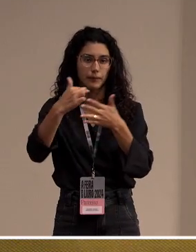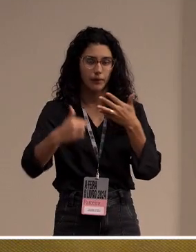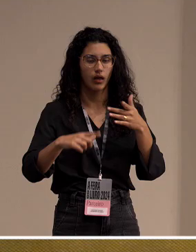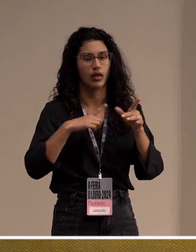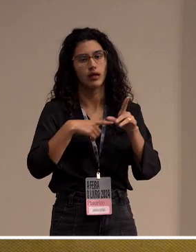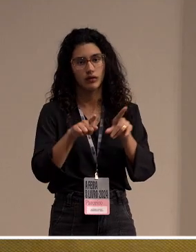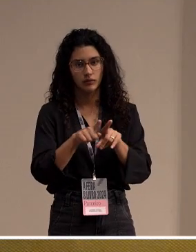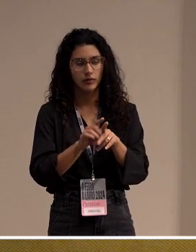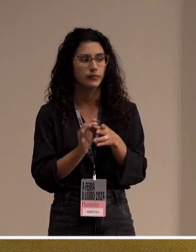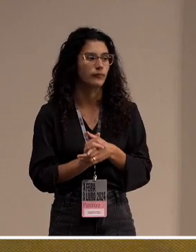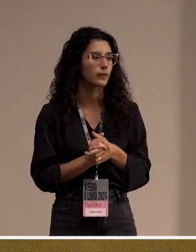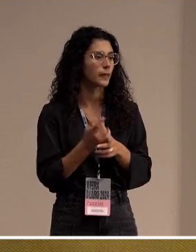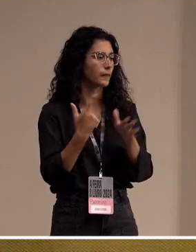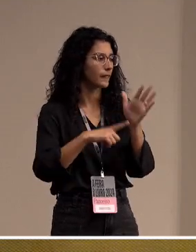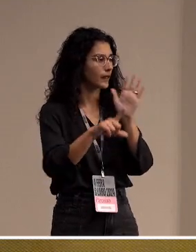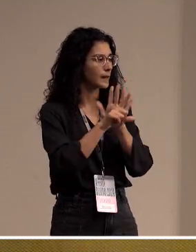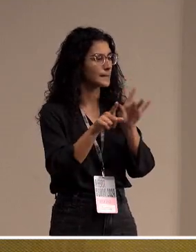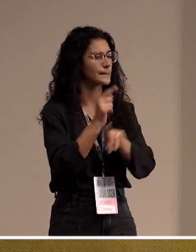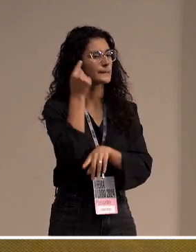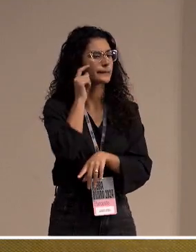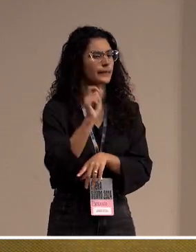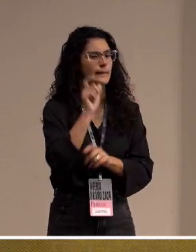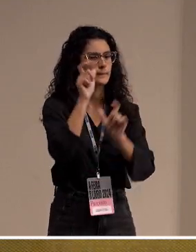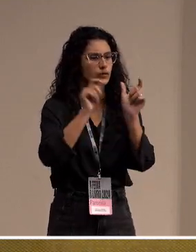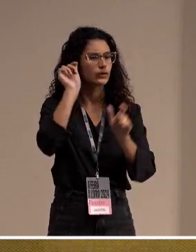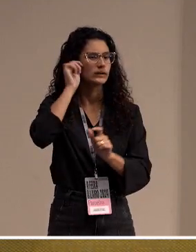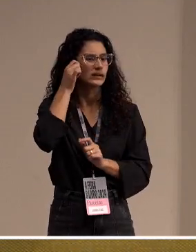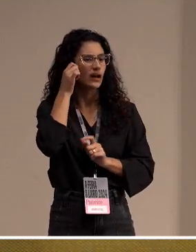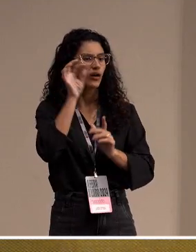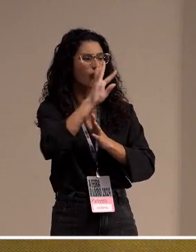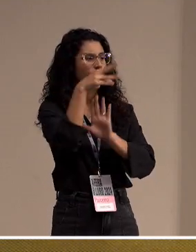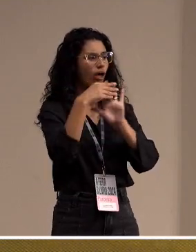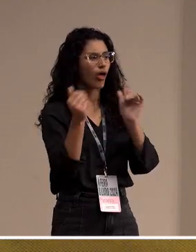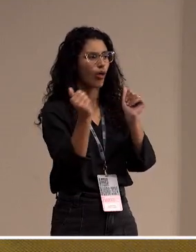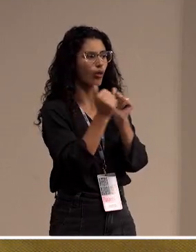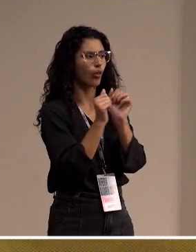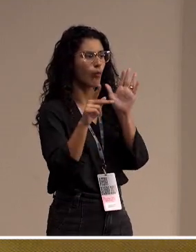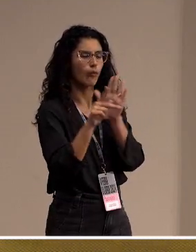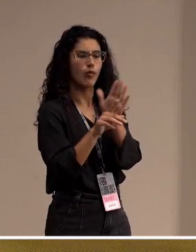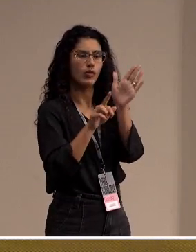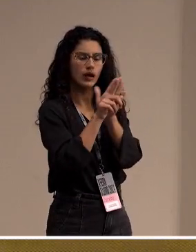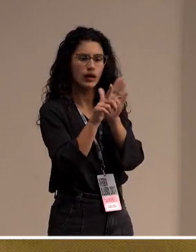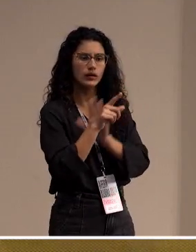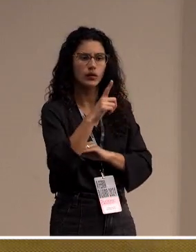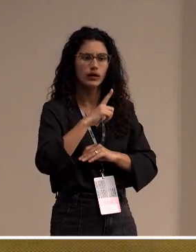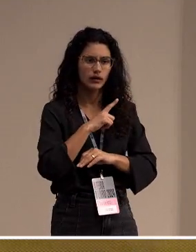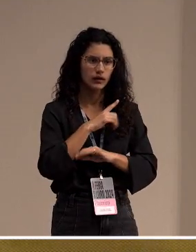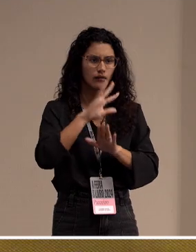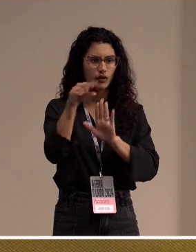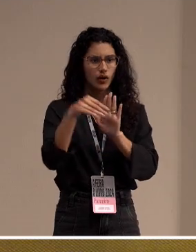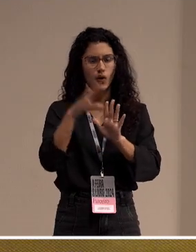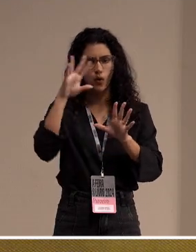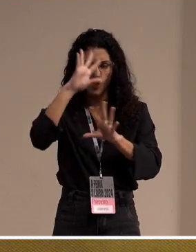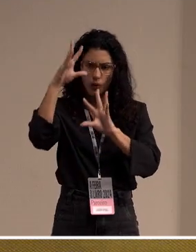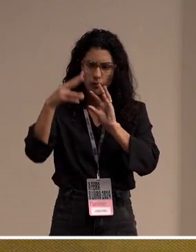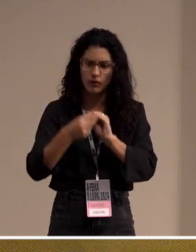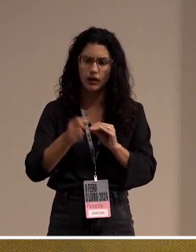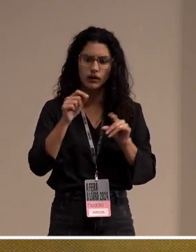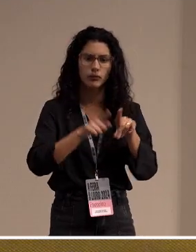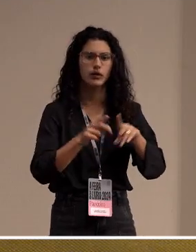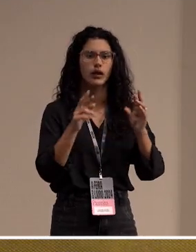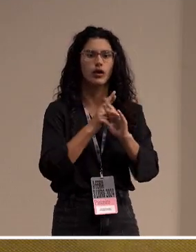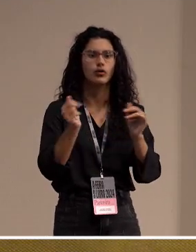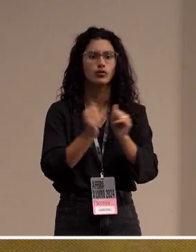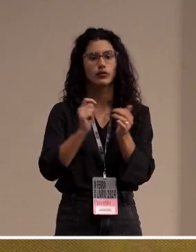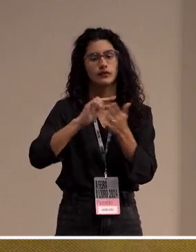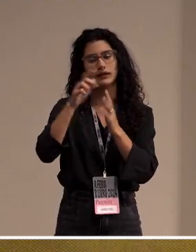the idea that black people are unfit for full inclusion in society is attached to every aspect of governance